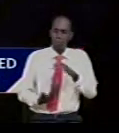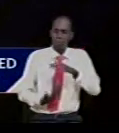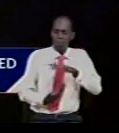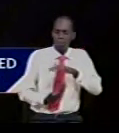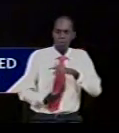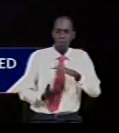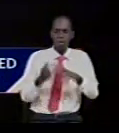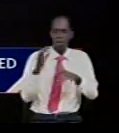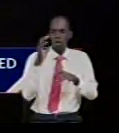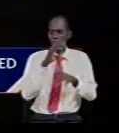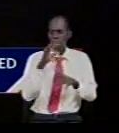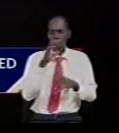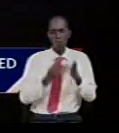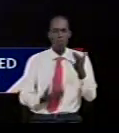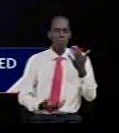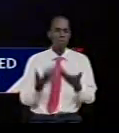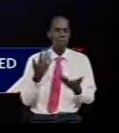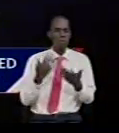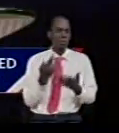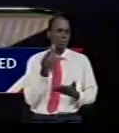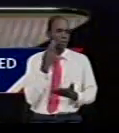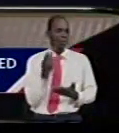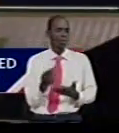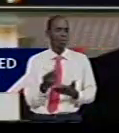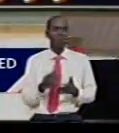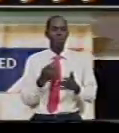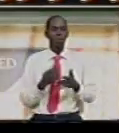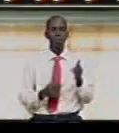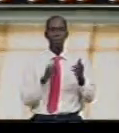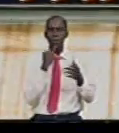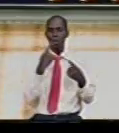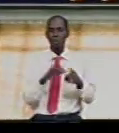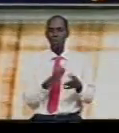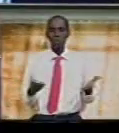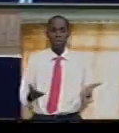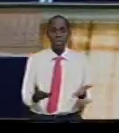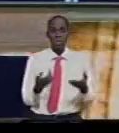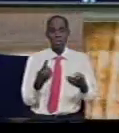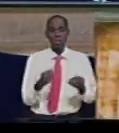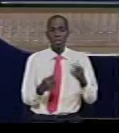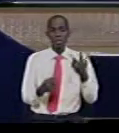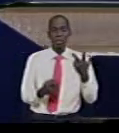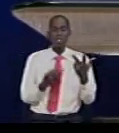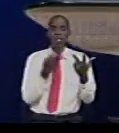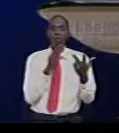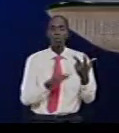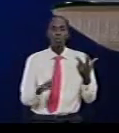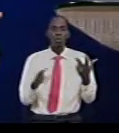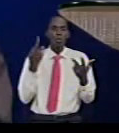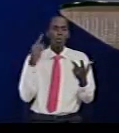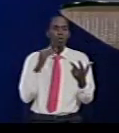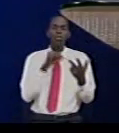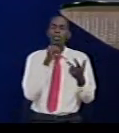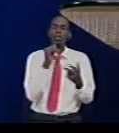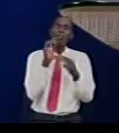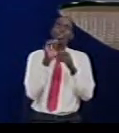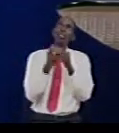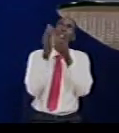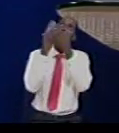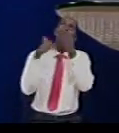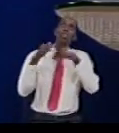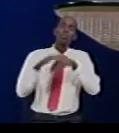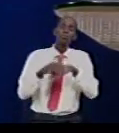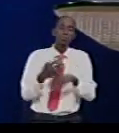Lord knew what he was going to do. Of course, Shadrach, Meshach, and Abednego, they were not in the council of heaven. They couldn't have